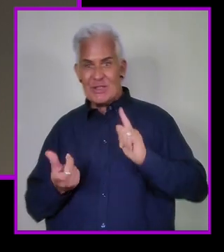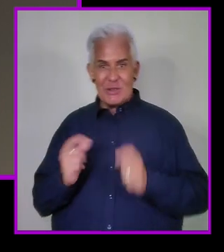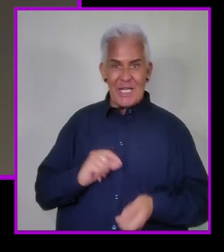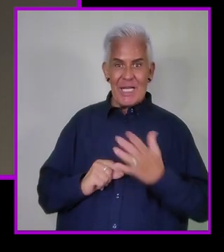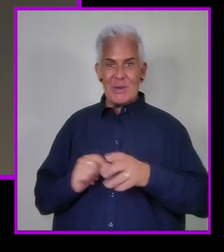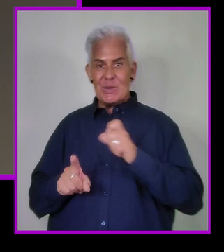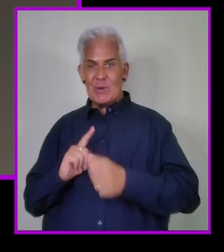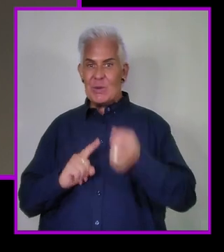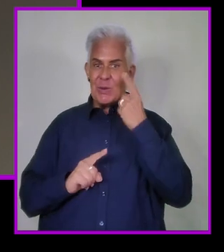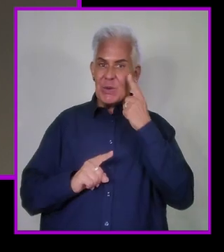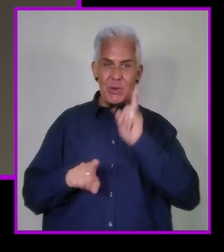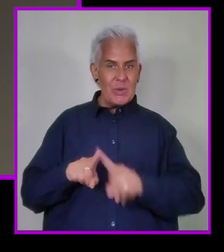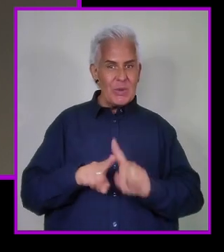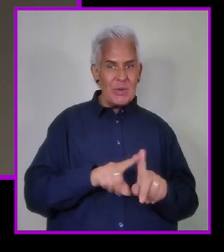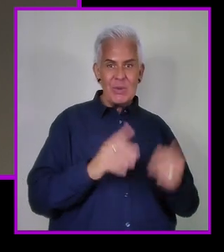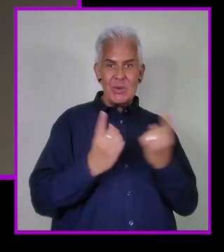do different things.